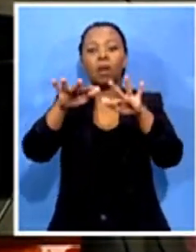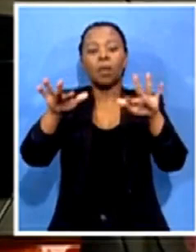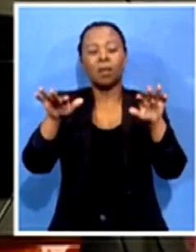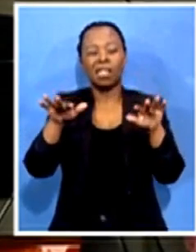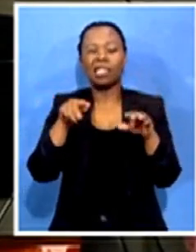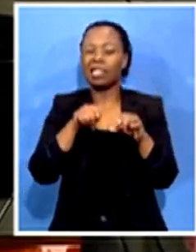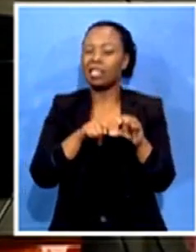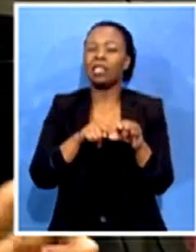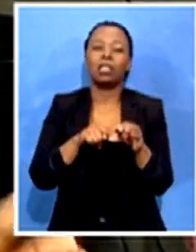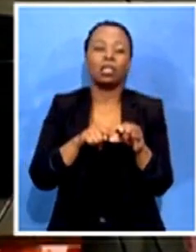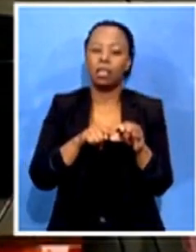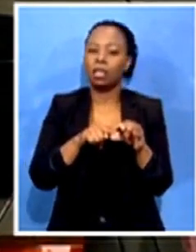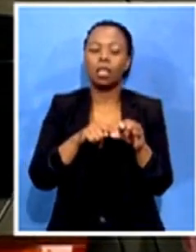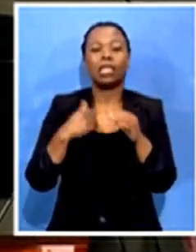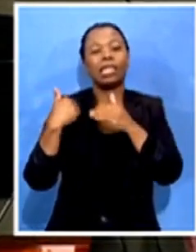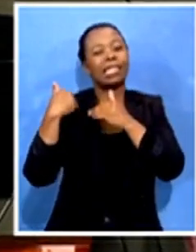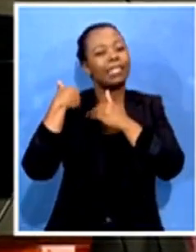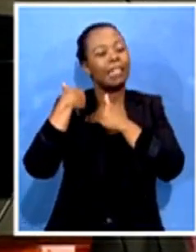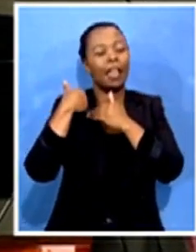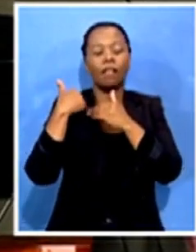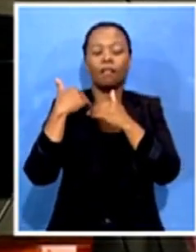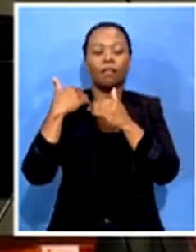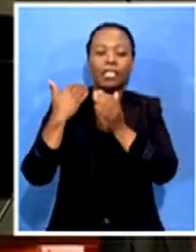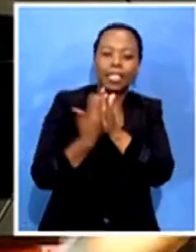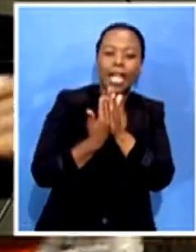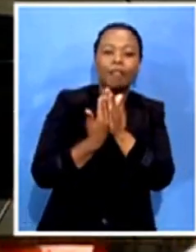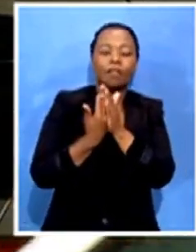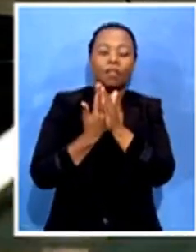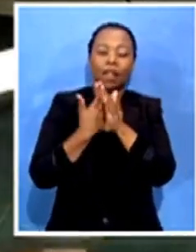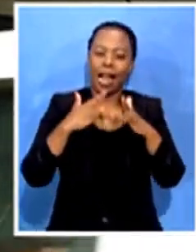lives. The rest of the issues, I think,